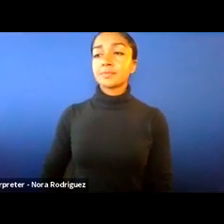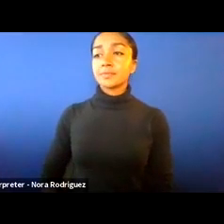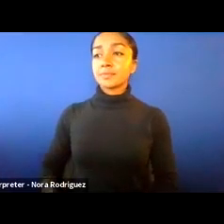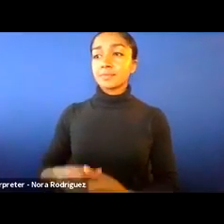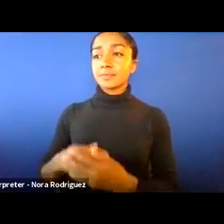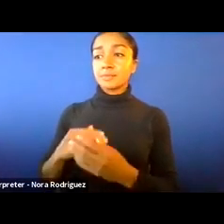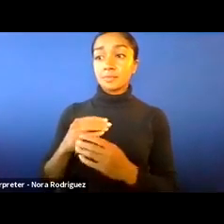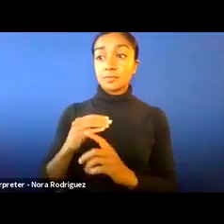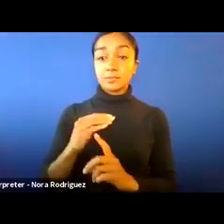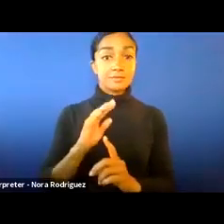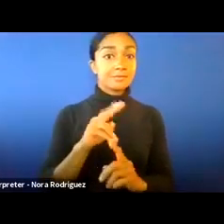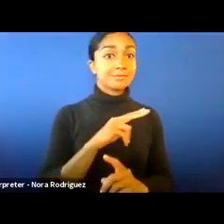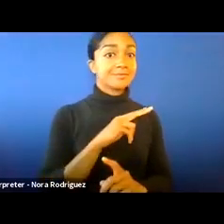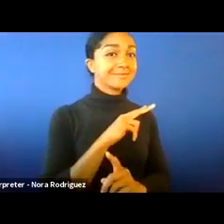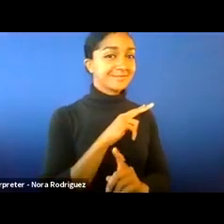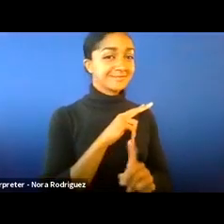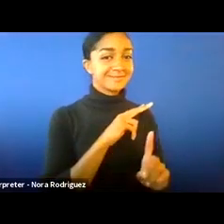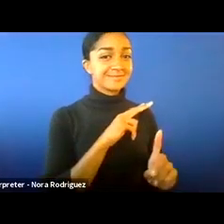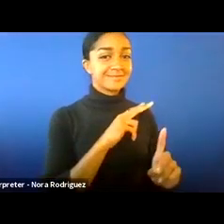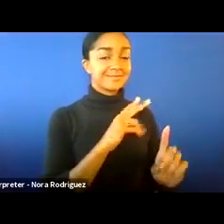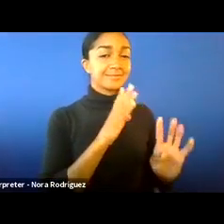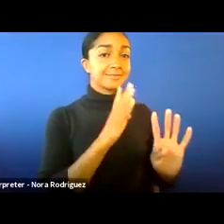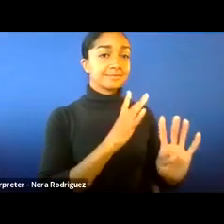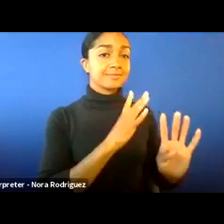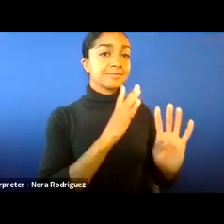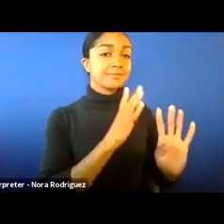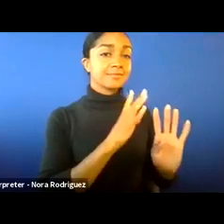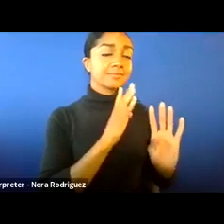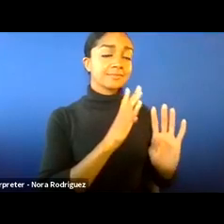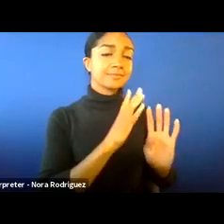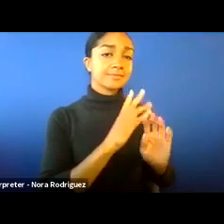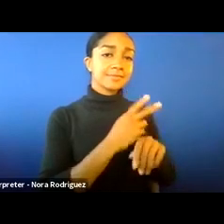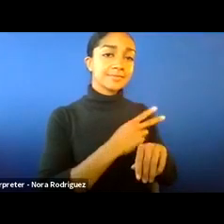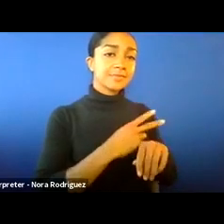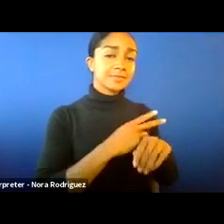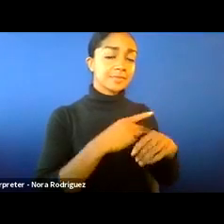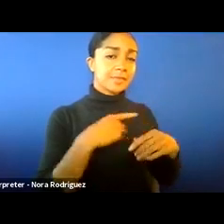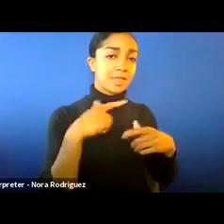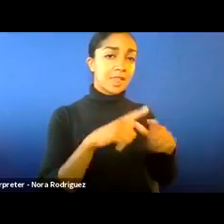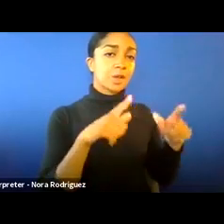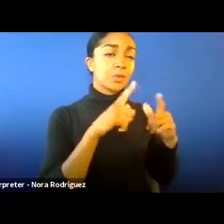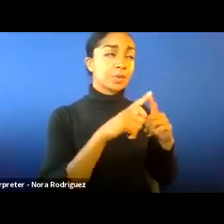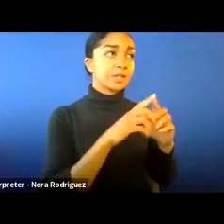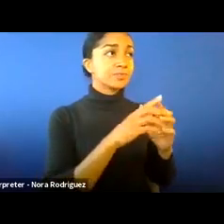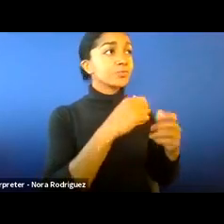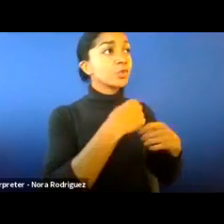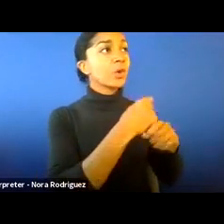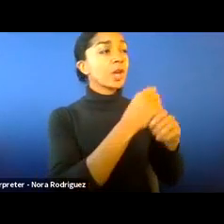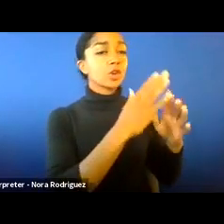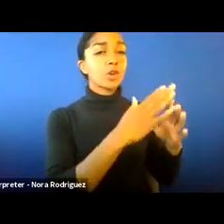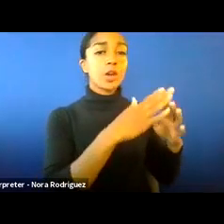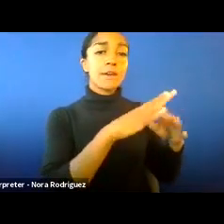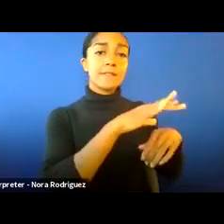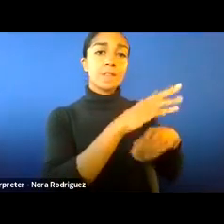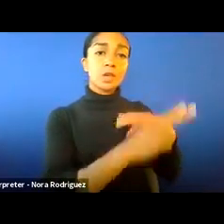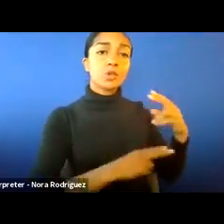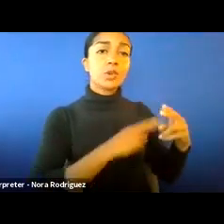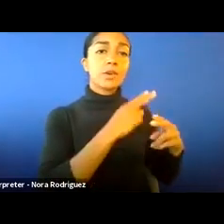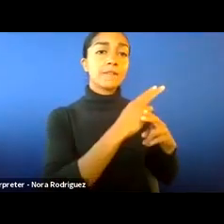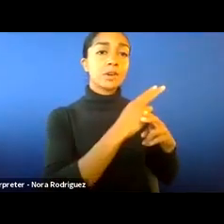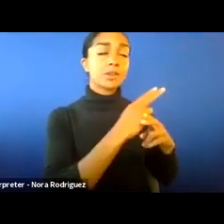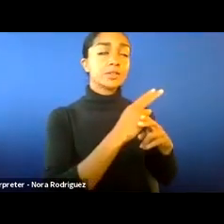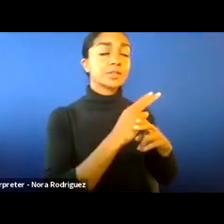Ago Maulisa, creator of the universe. Ago Nana